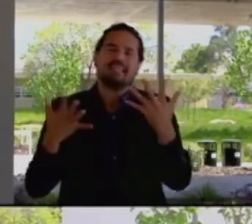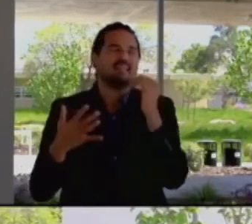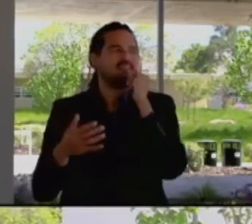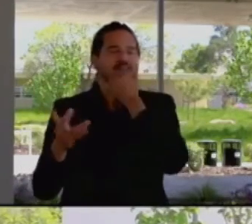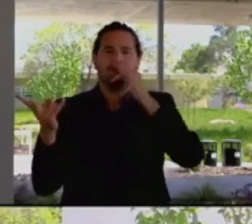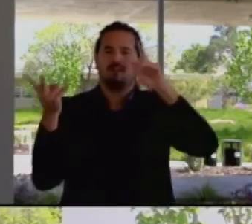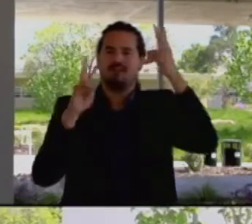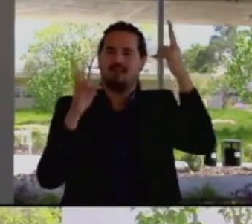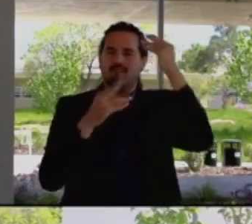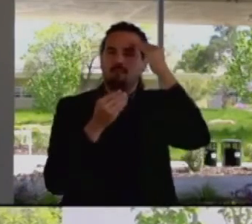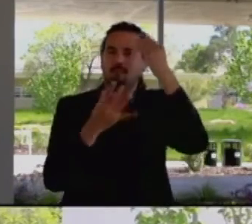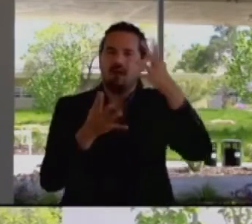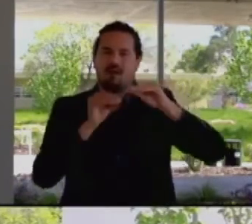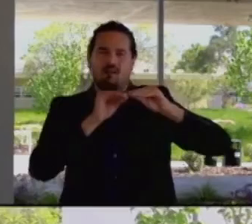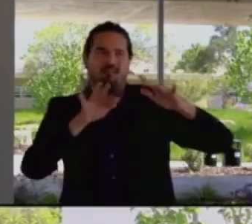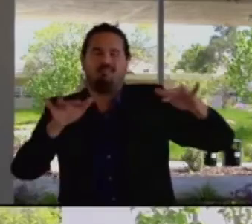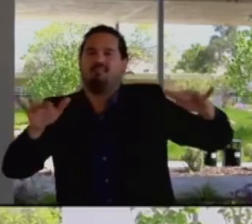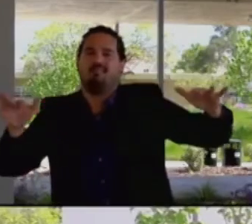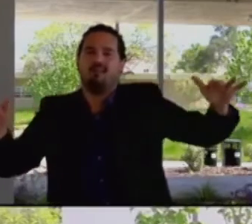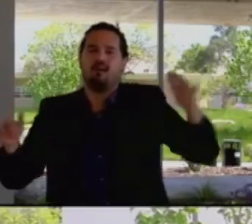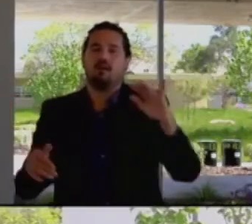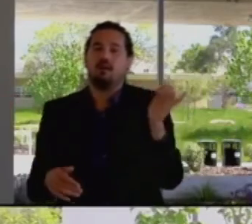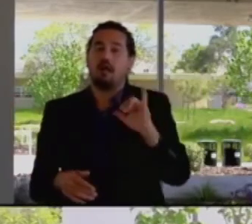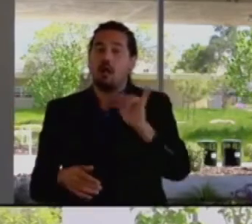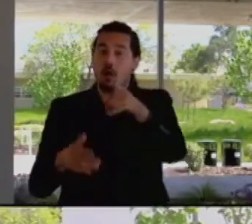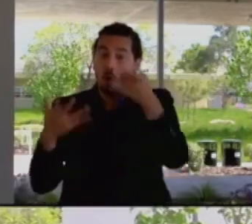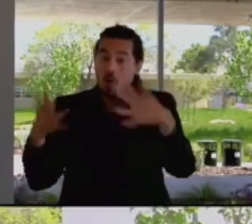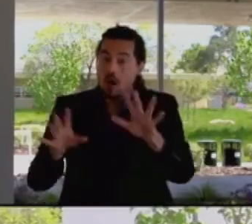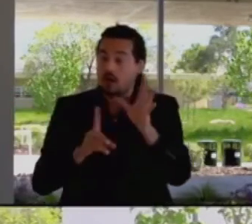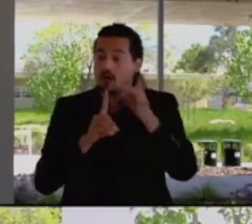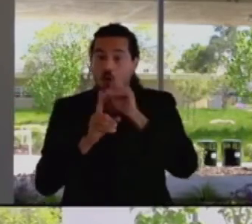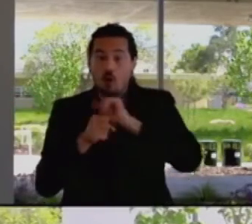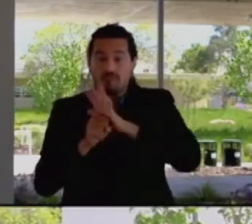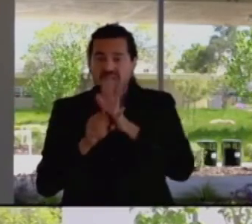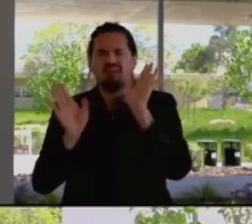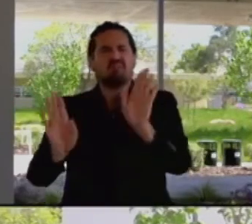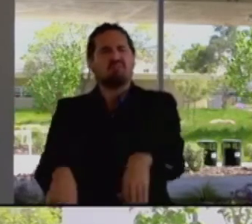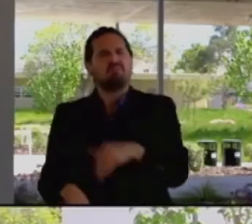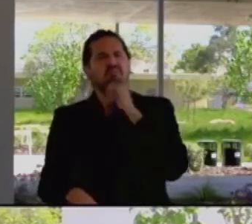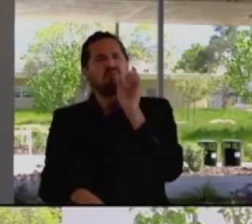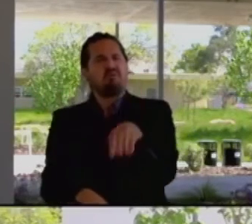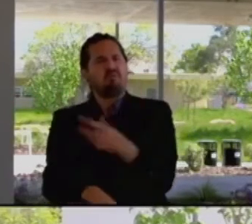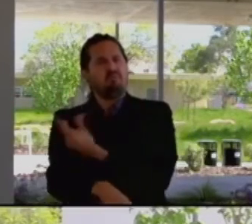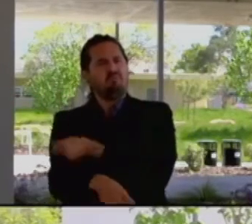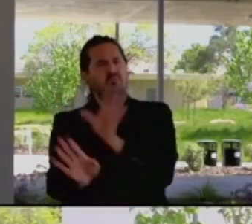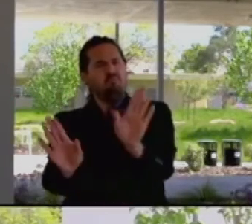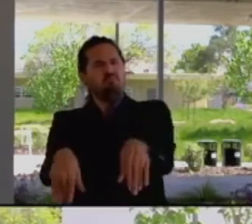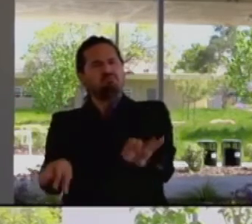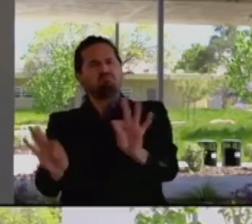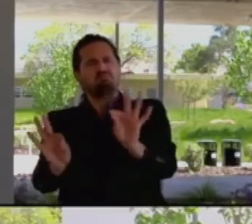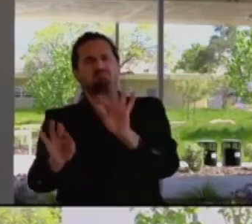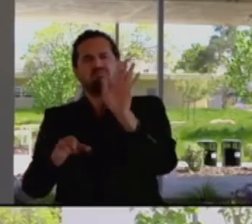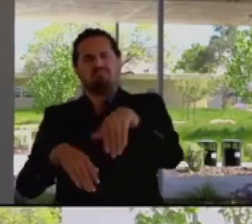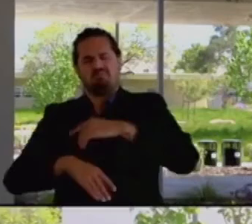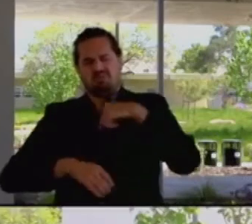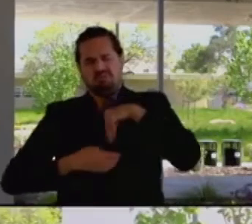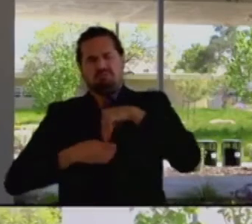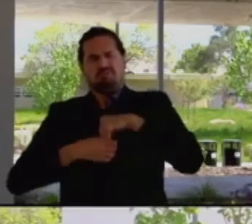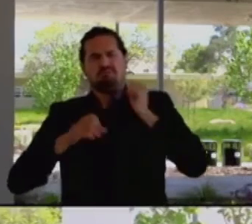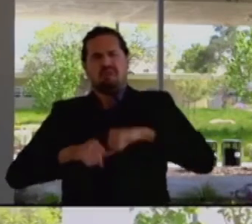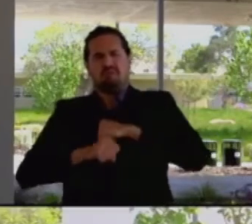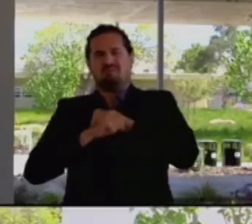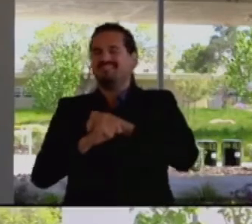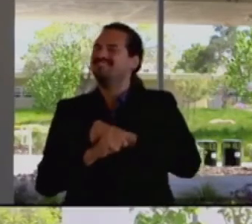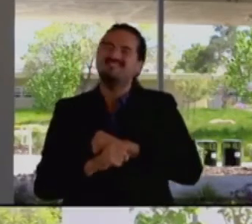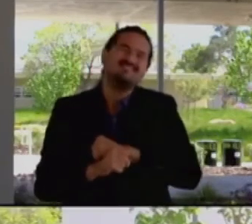get vaccinated? You know, he made a really good point, which is that it's just not the same. You know, you're not going to be as